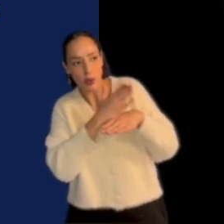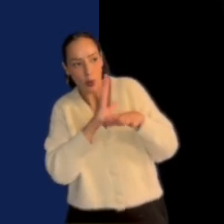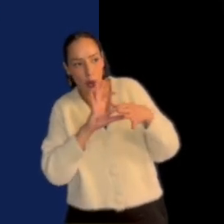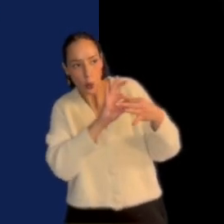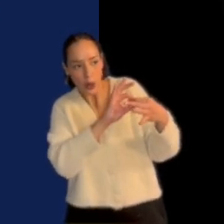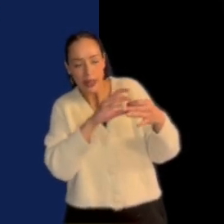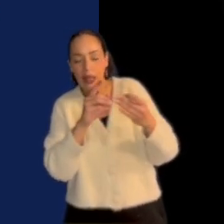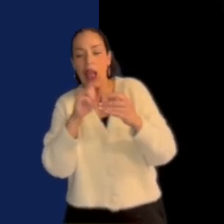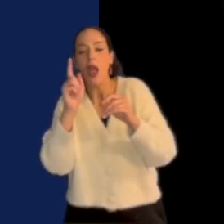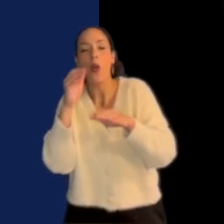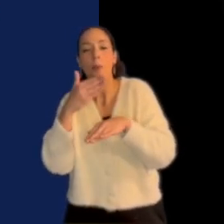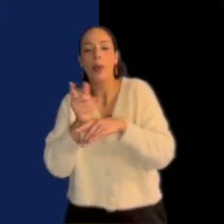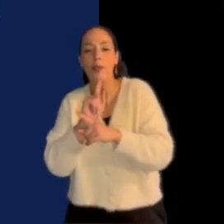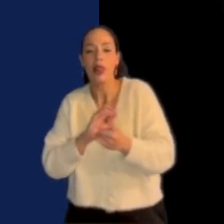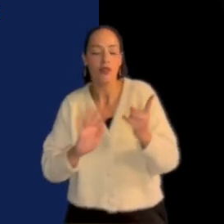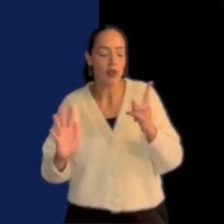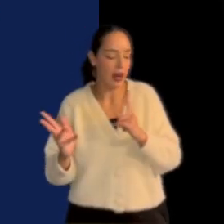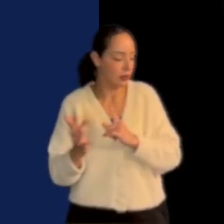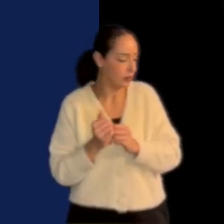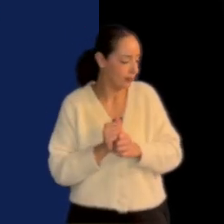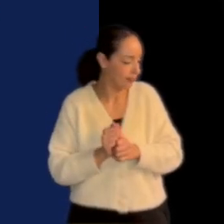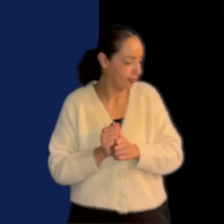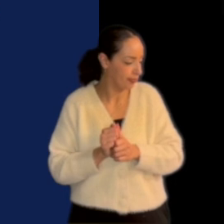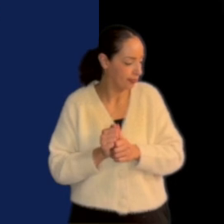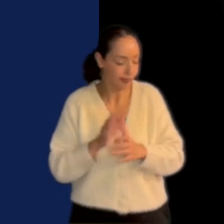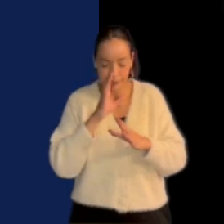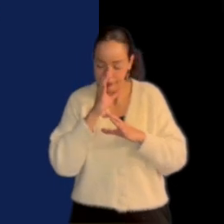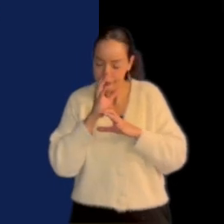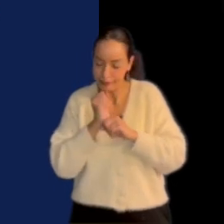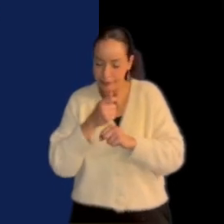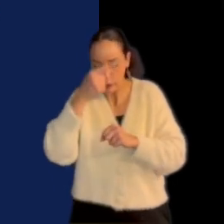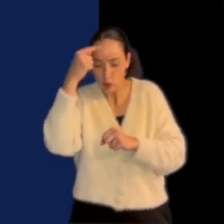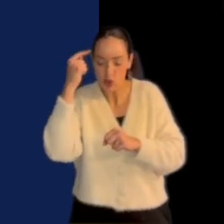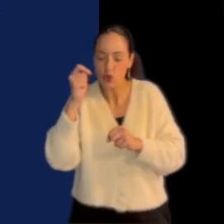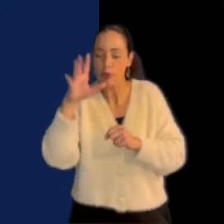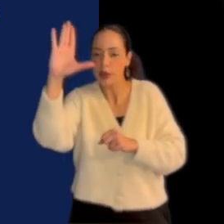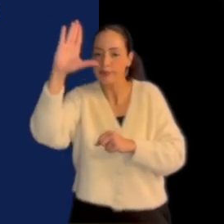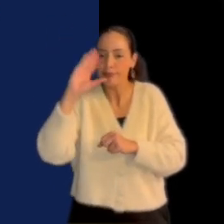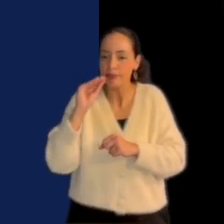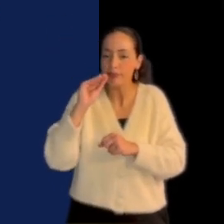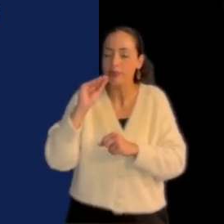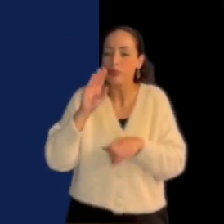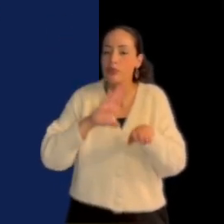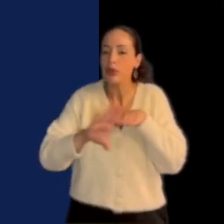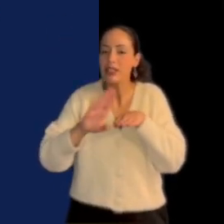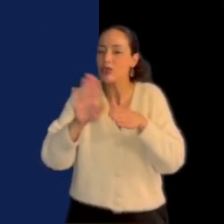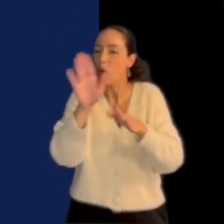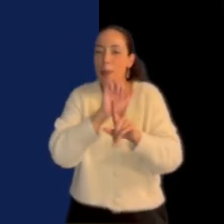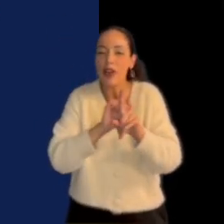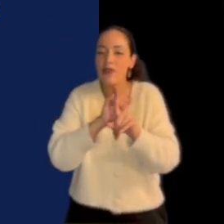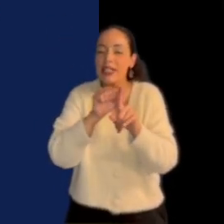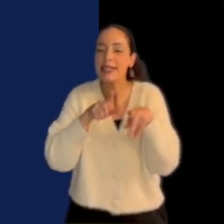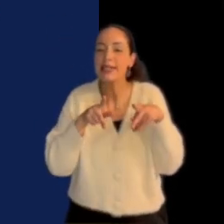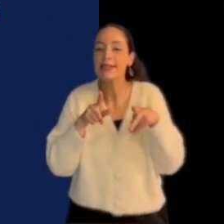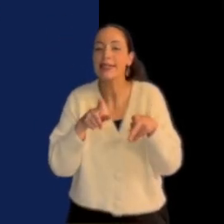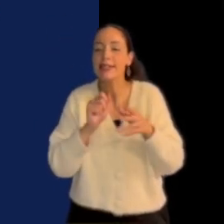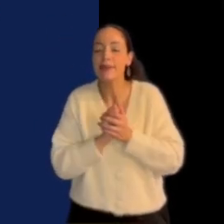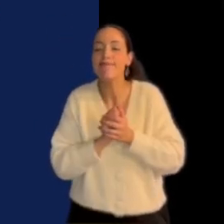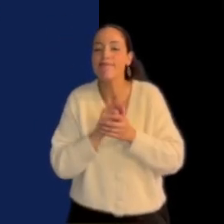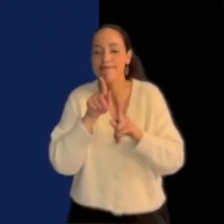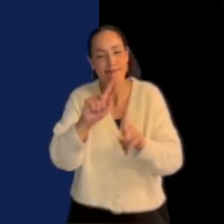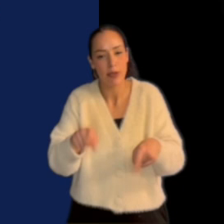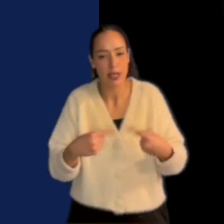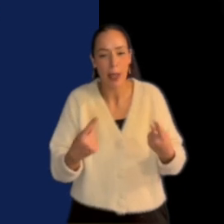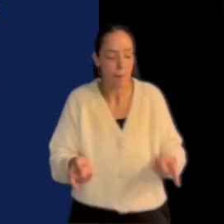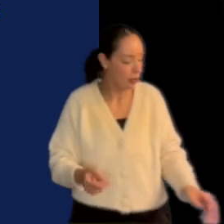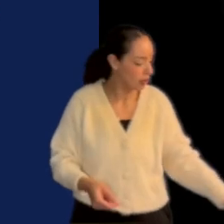Making a commitment to trauma-informed practice is not about fixing these systems. This would be an almost impossible task. However, it